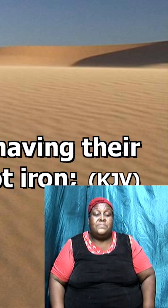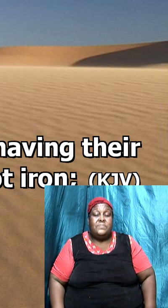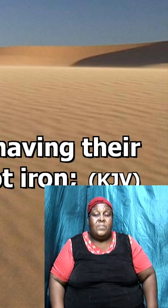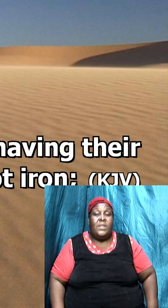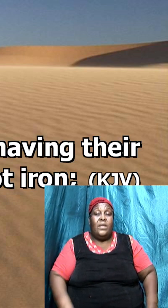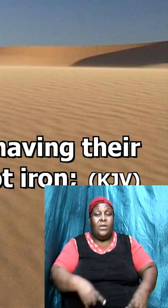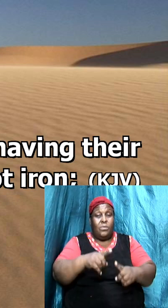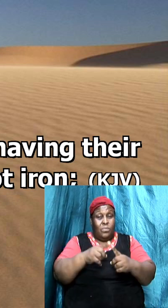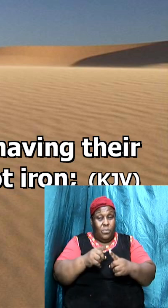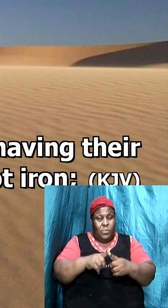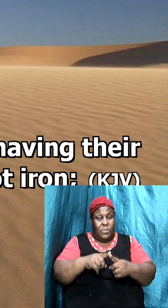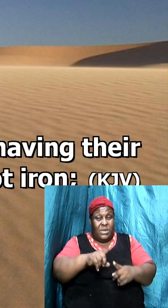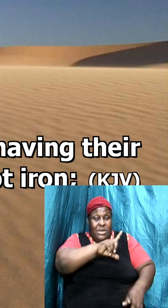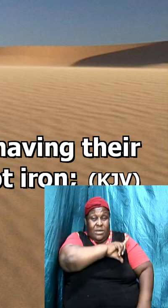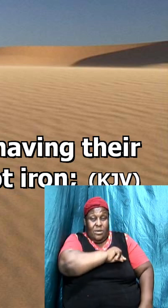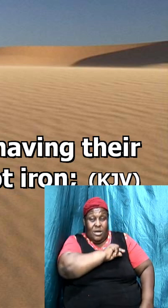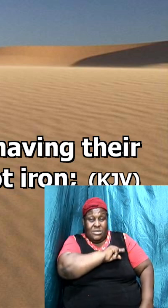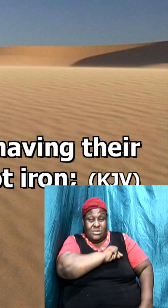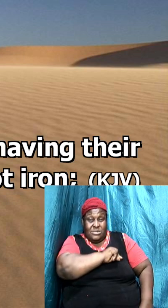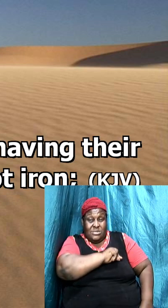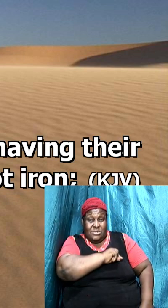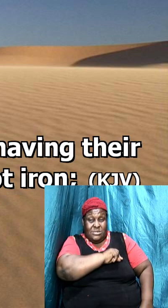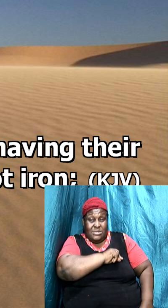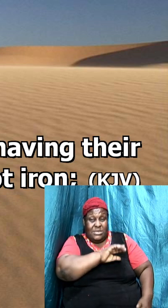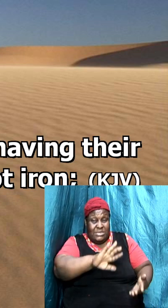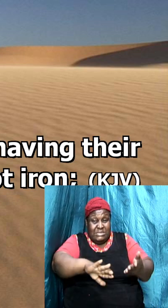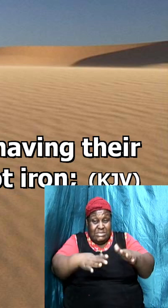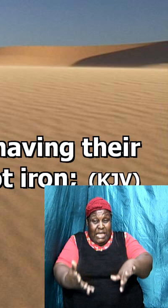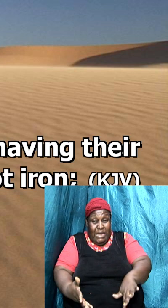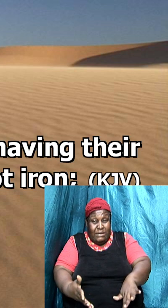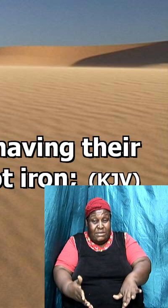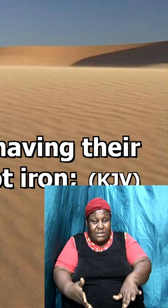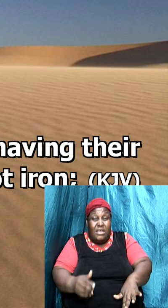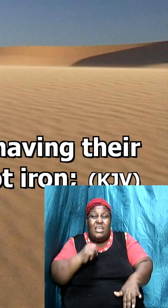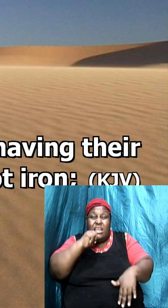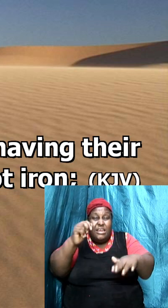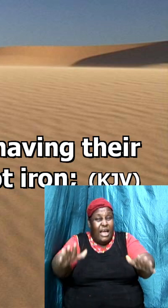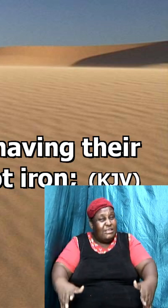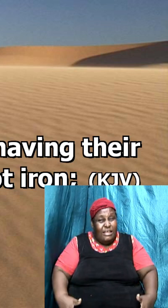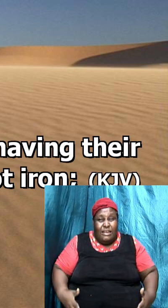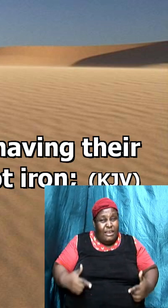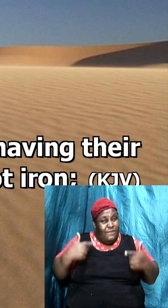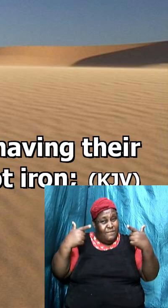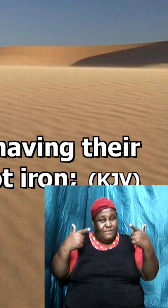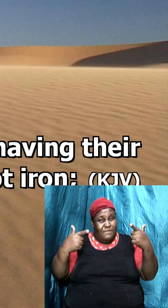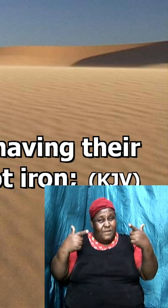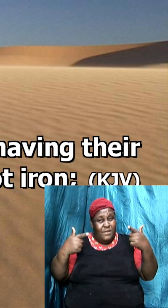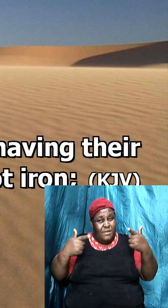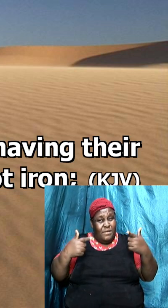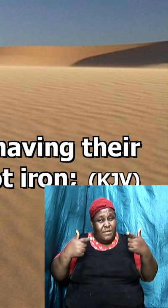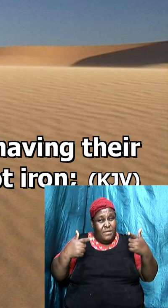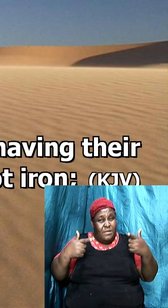So when the conscience is seared, it is not lively again to the Holy Spirit.